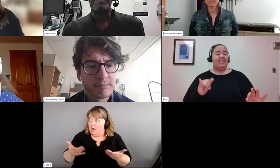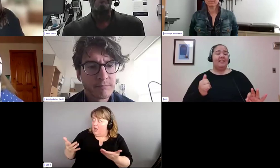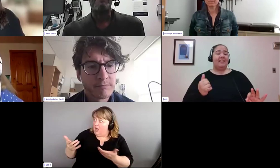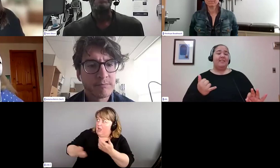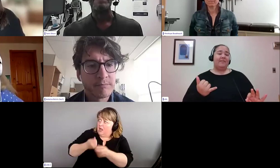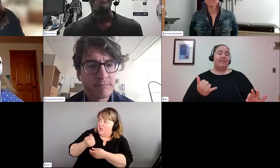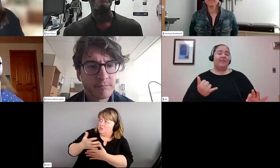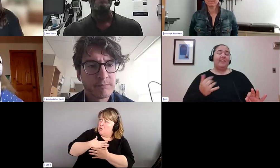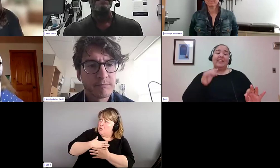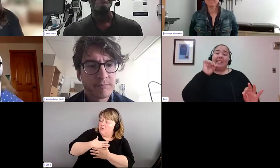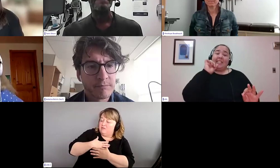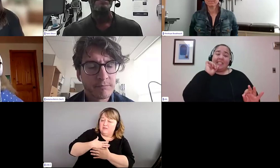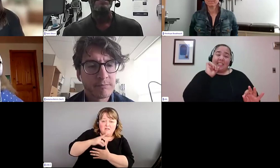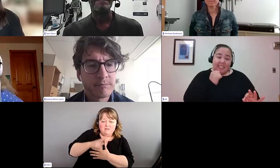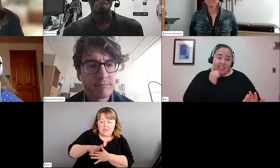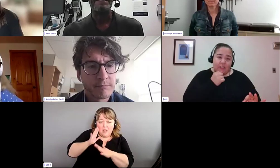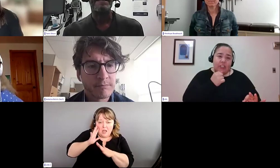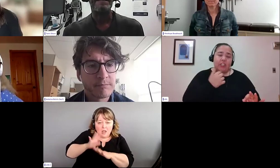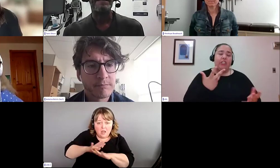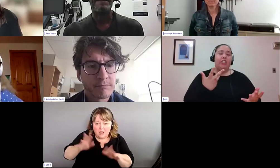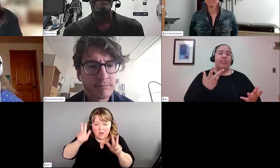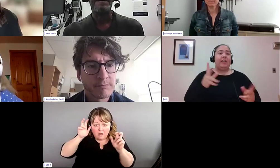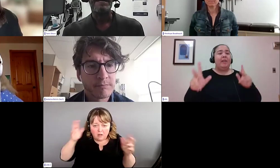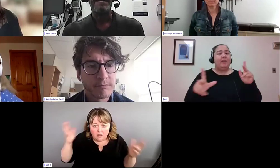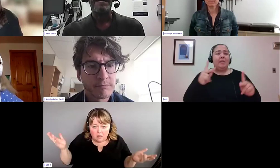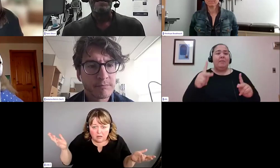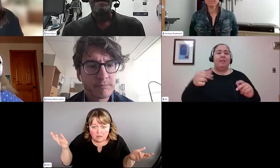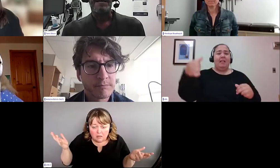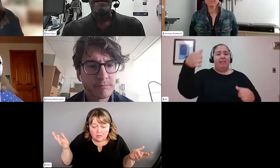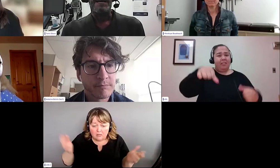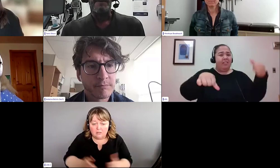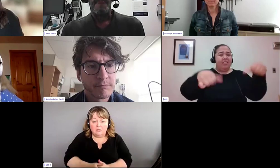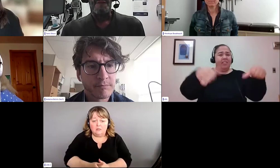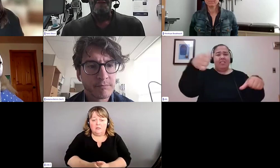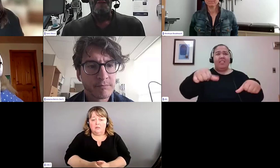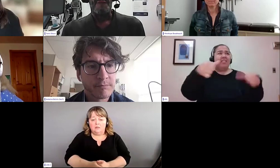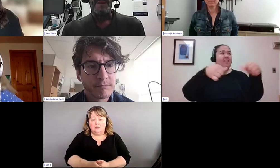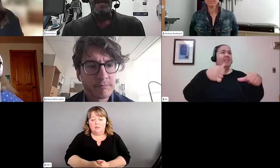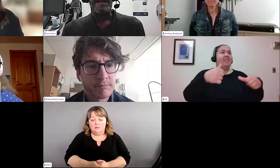suffering another rejection is really horrible.